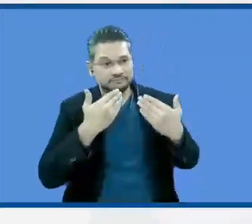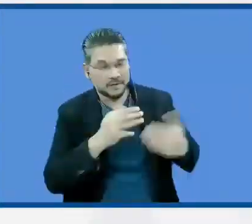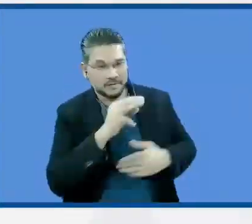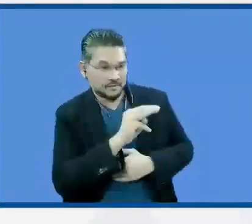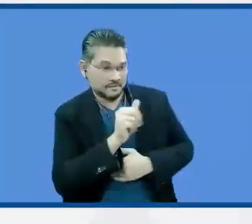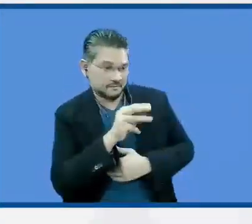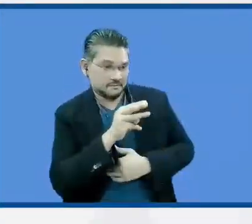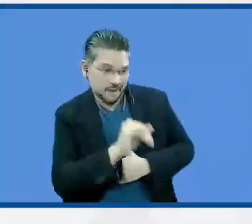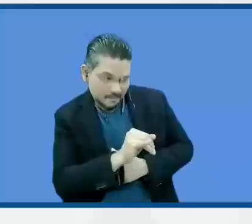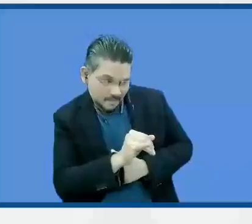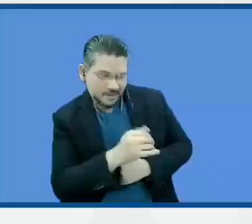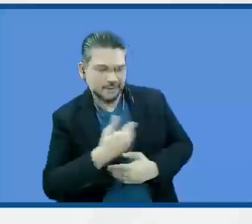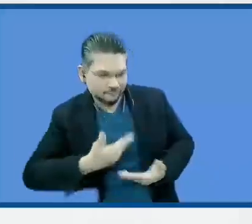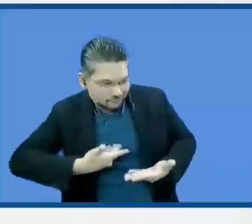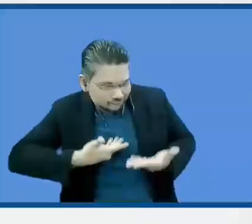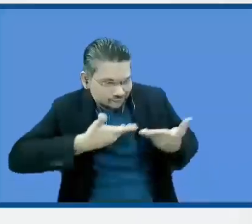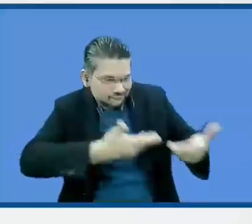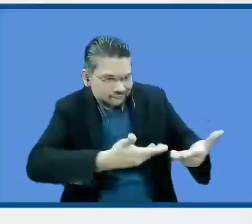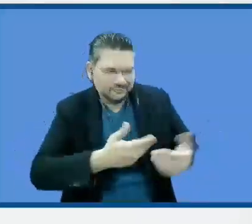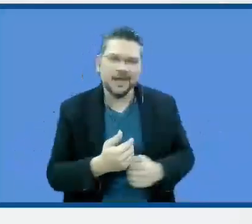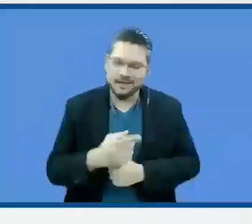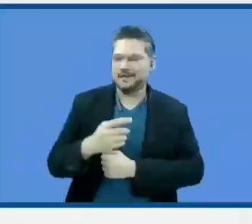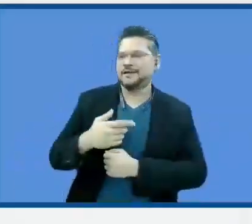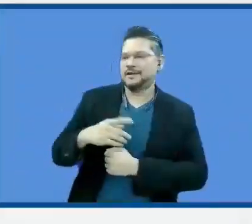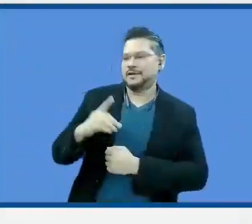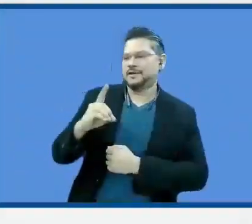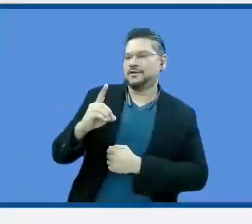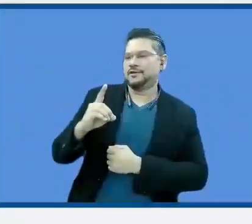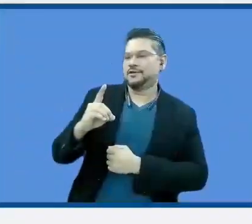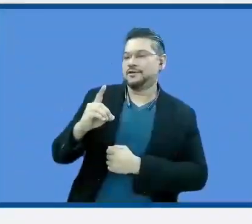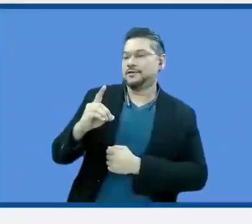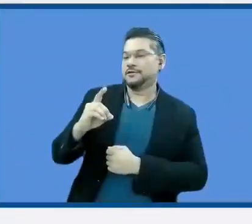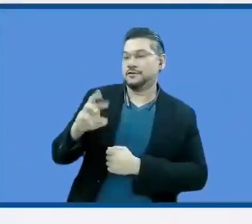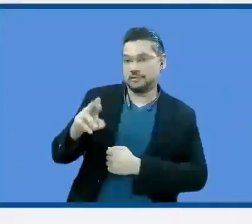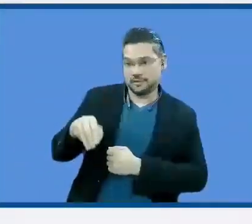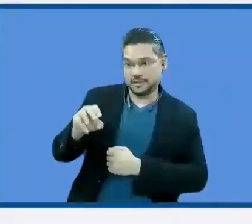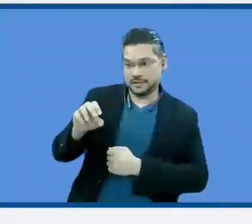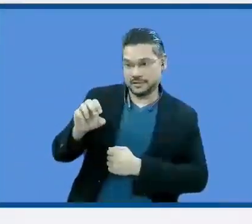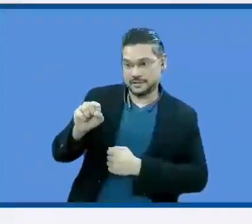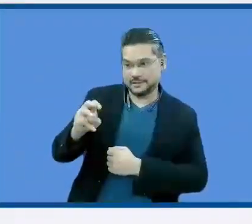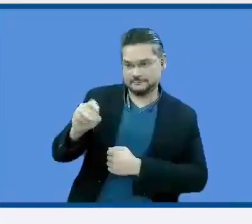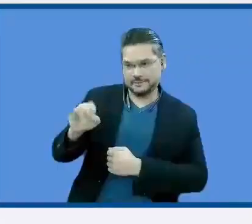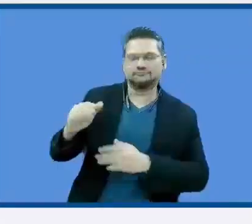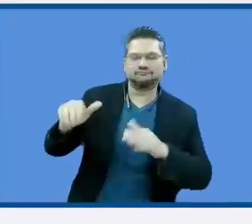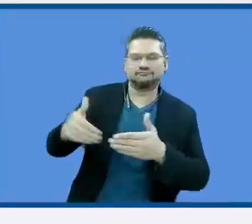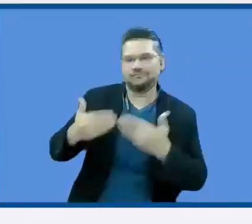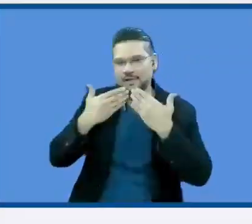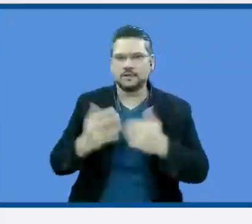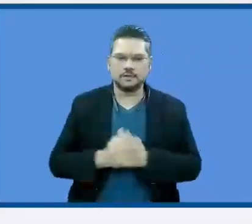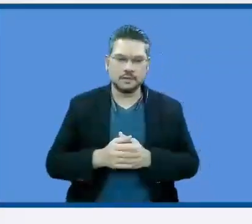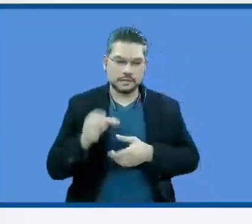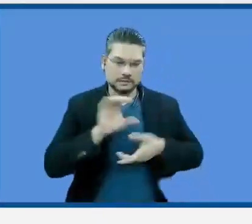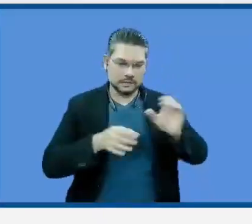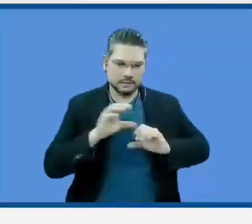Dr. Smith, for the kind introduction. Science and technology, as already mentioned, play a key role in integrated disaster